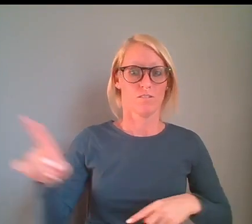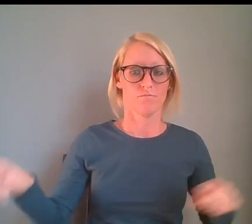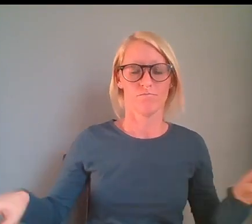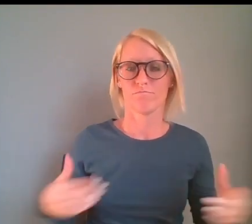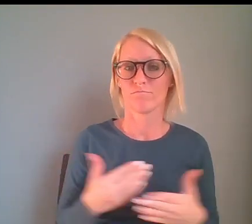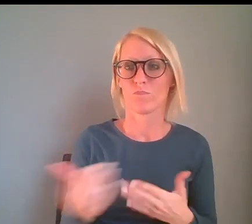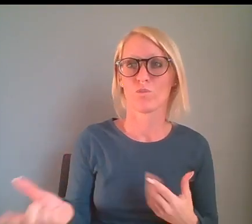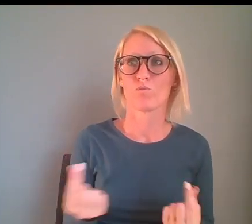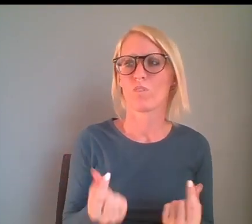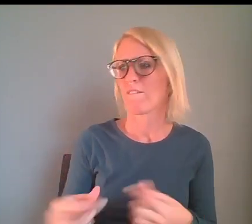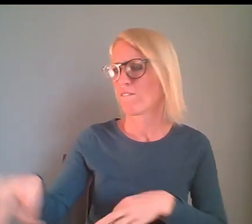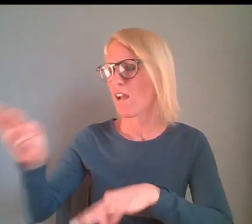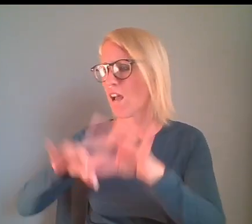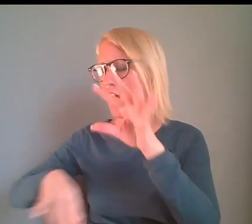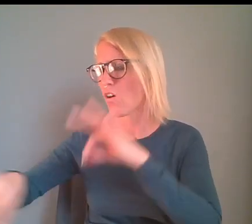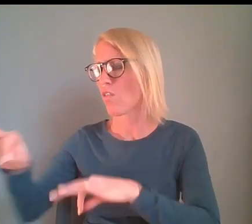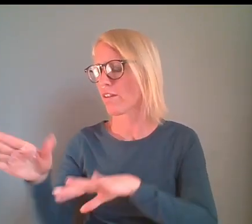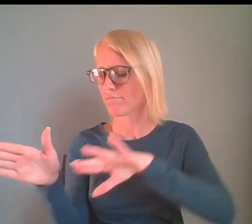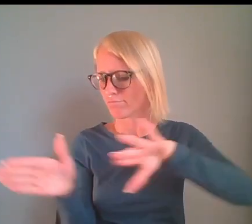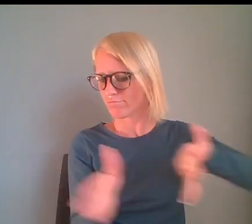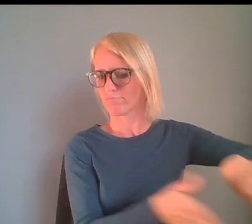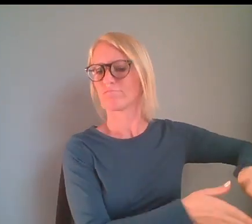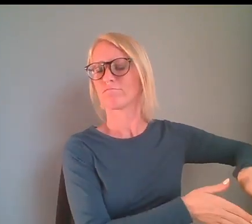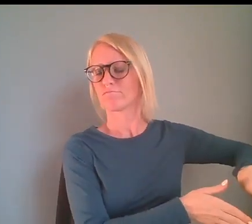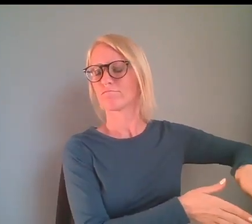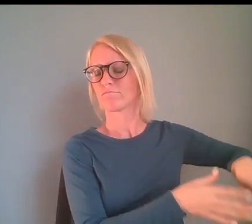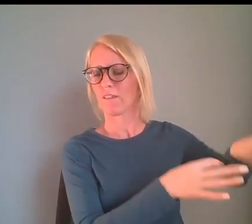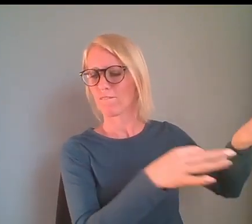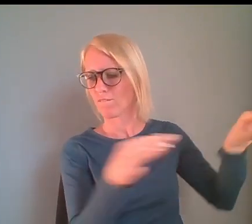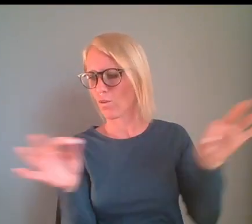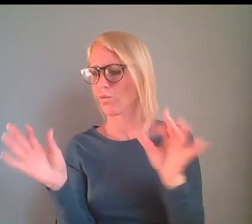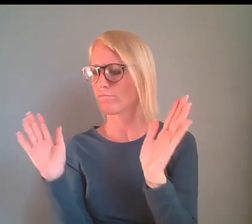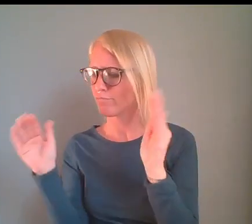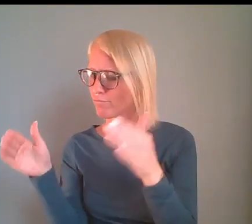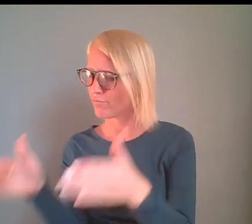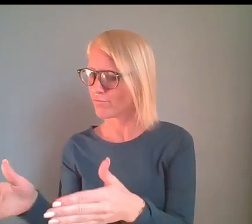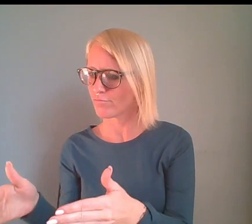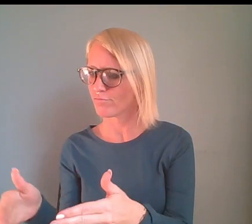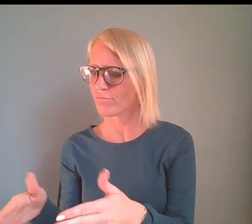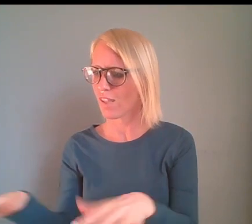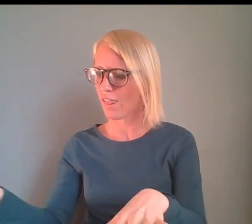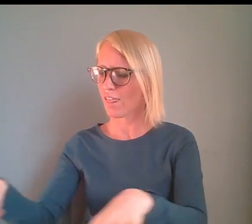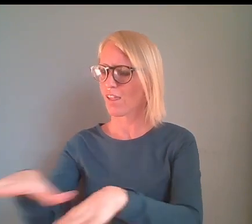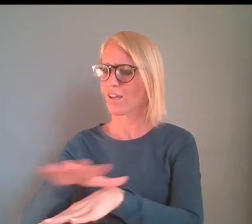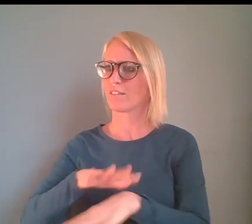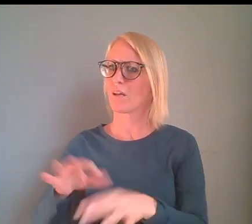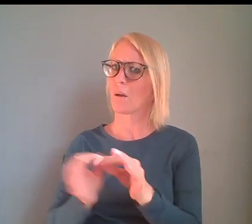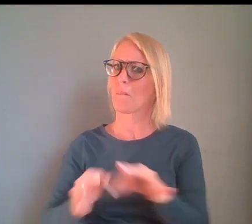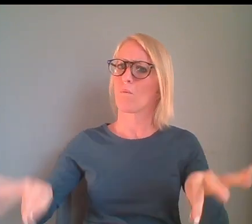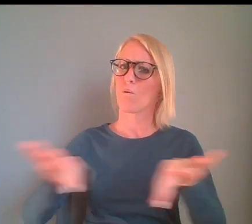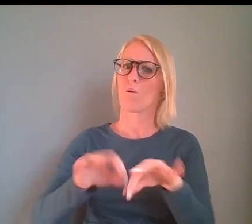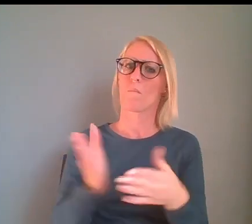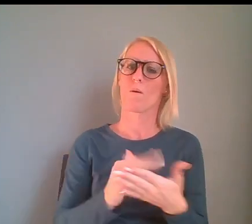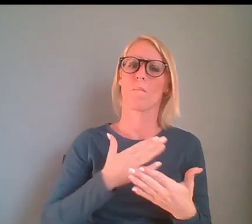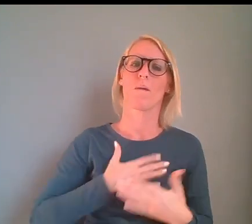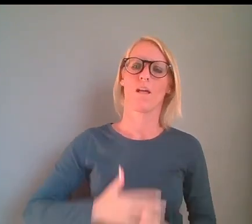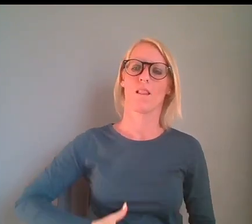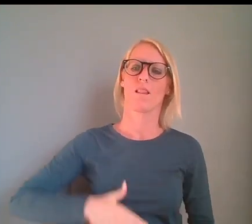from everything else. And that was kind of an important part in my growing up.